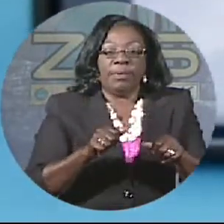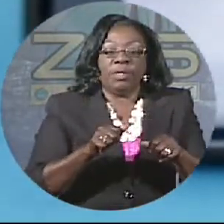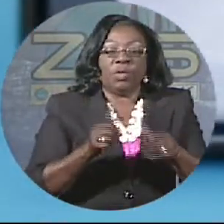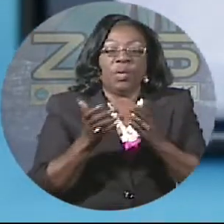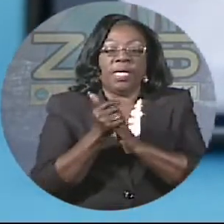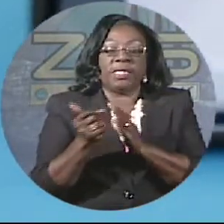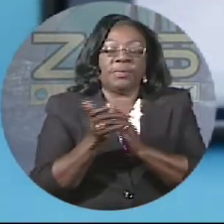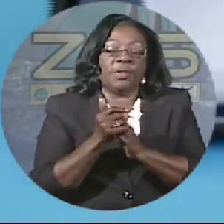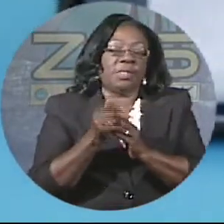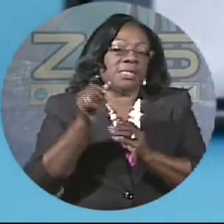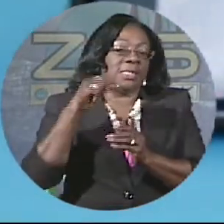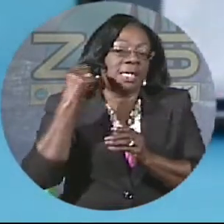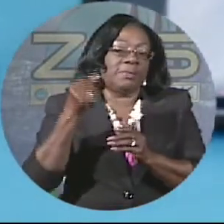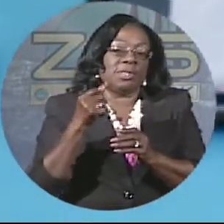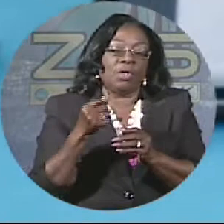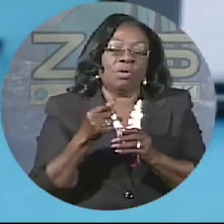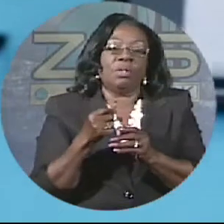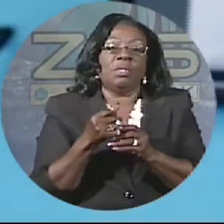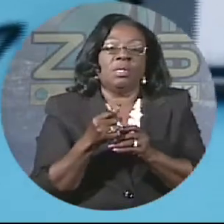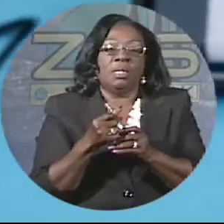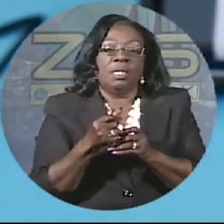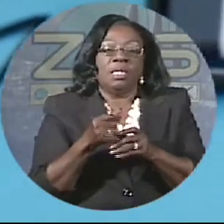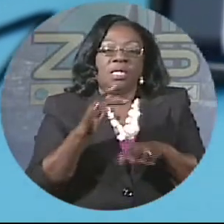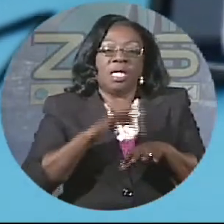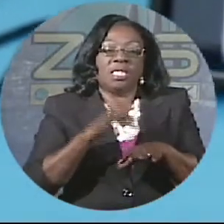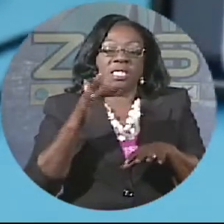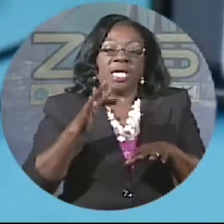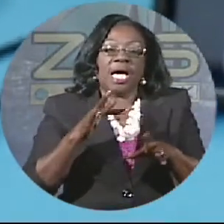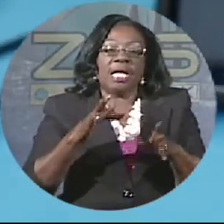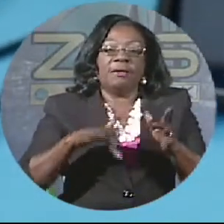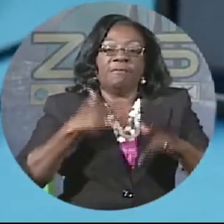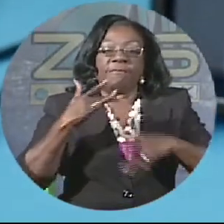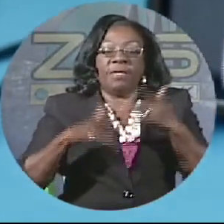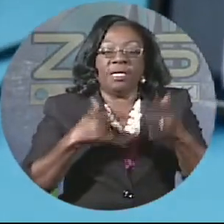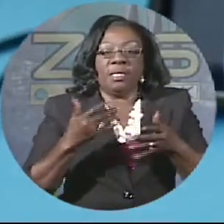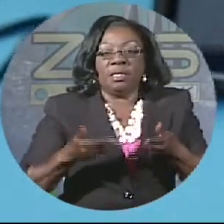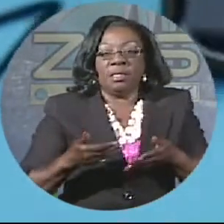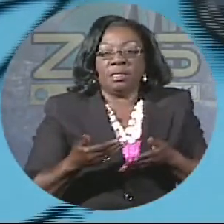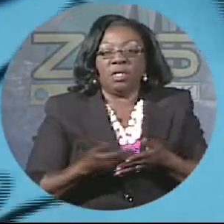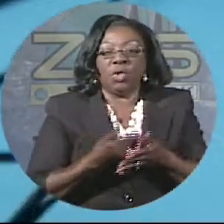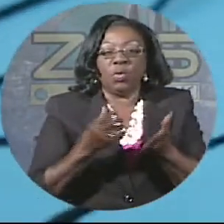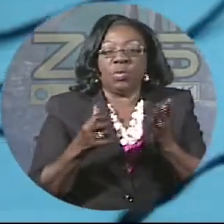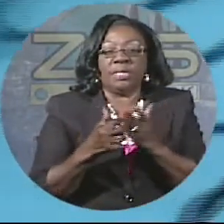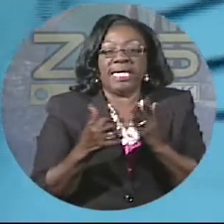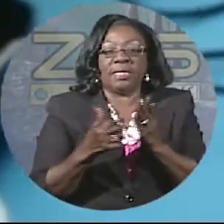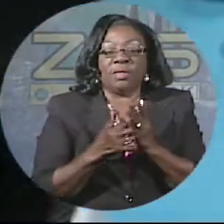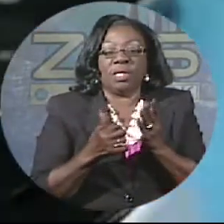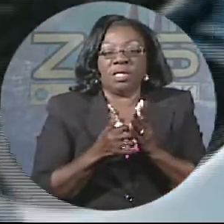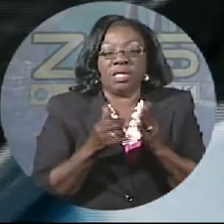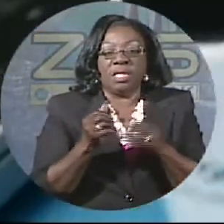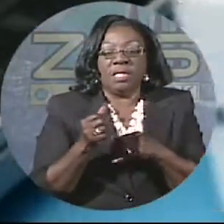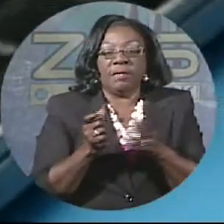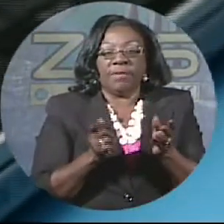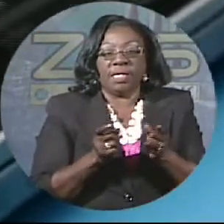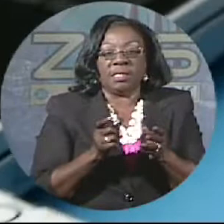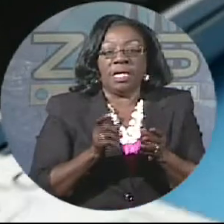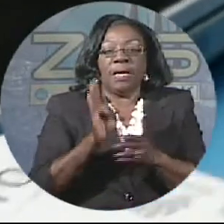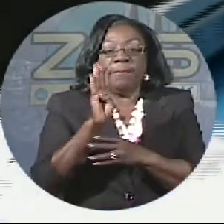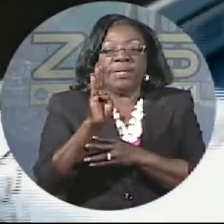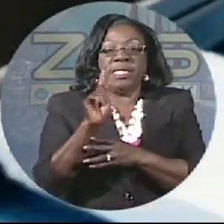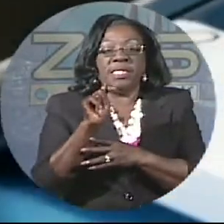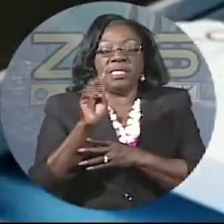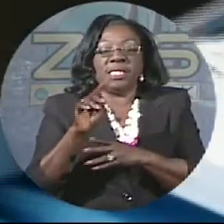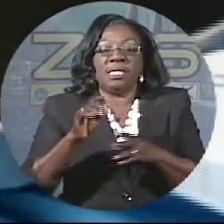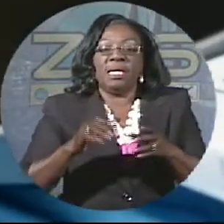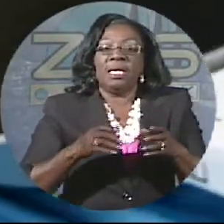virtual reality gear as well as touch and feel the new Samsung Galaxy S8 device. Robert says BTC prides itself